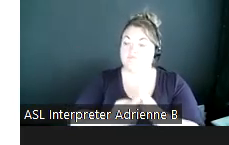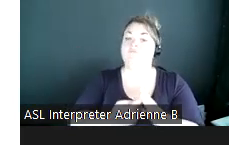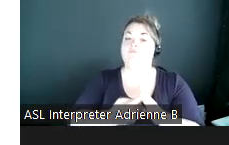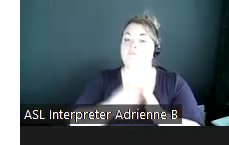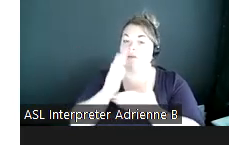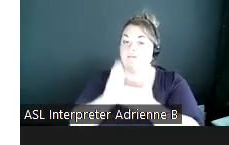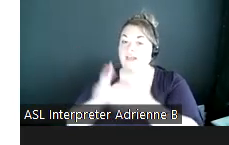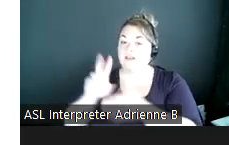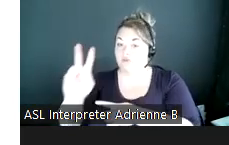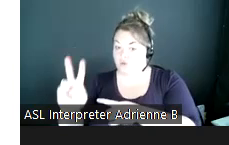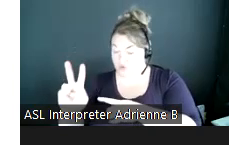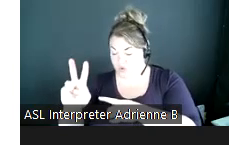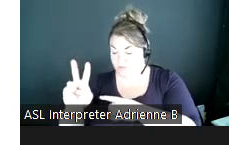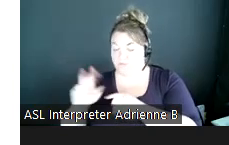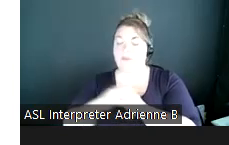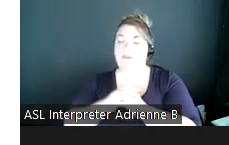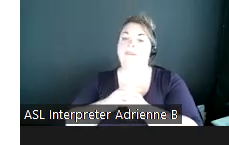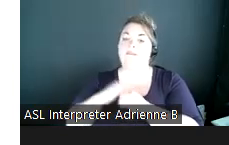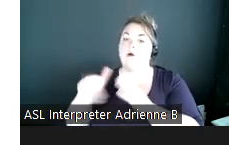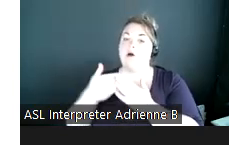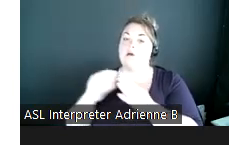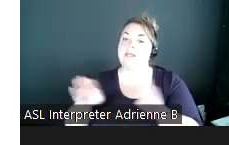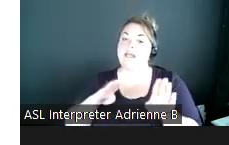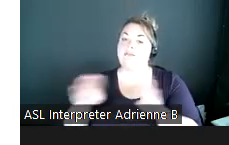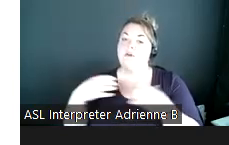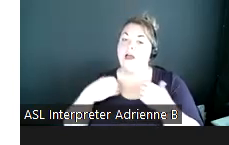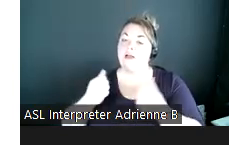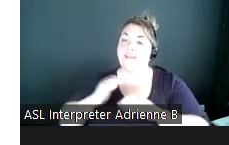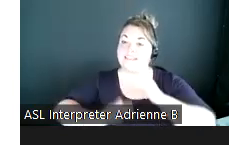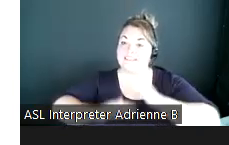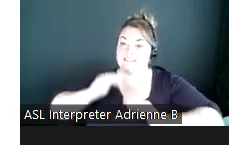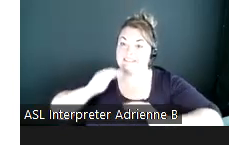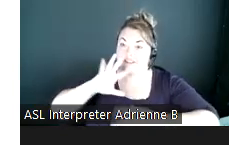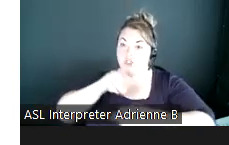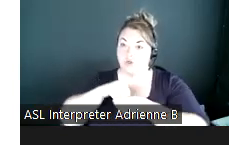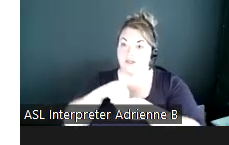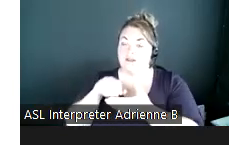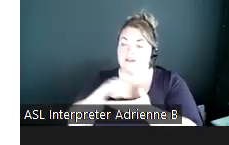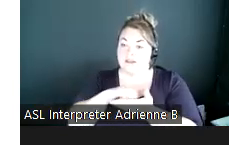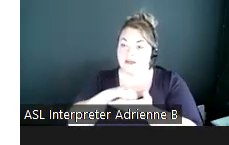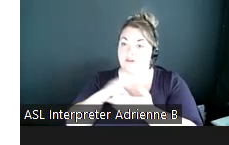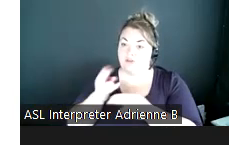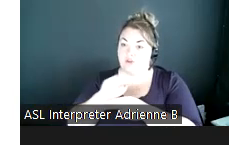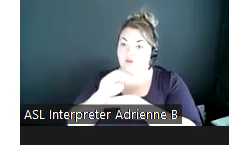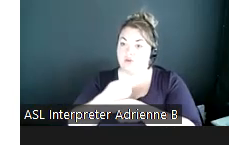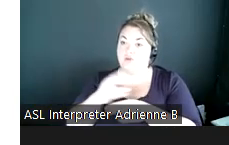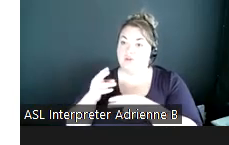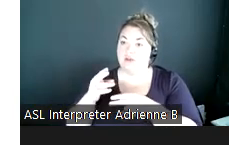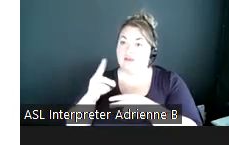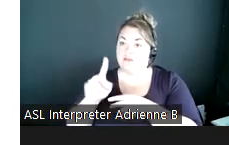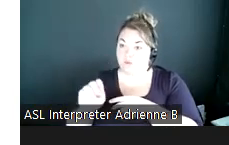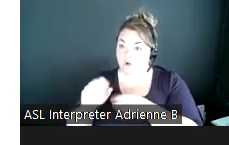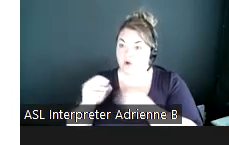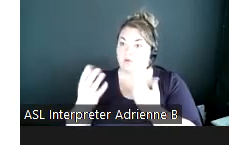BHE license, which is all behavioral health entities, including substance use disorder providers, must obtain the